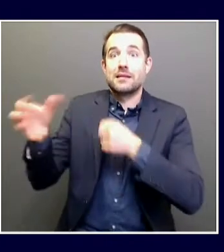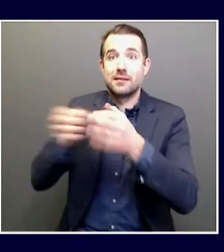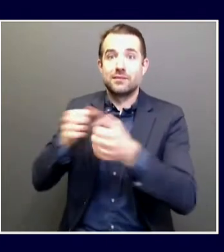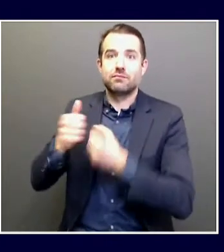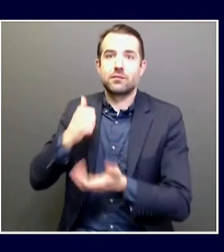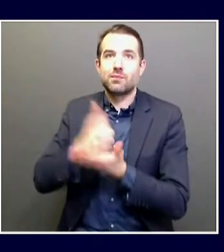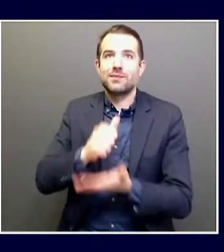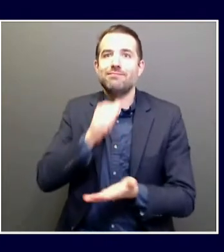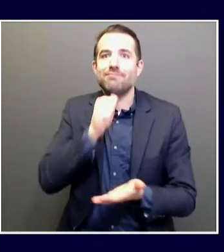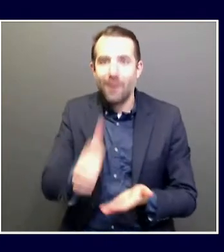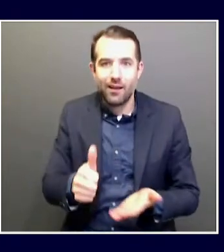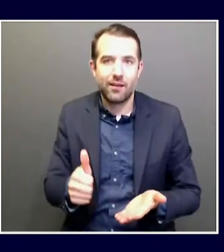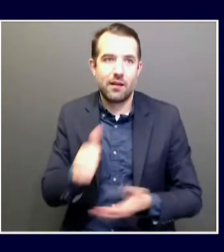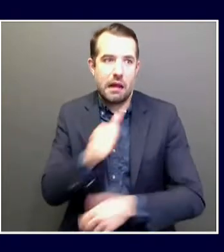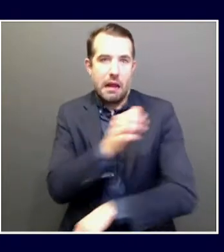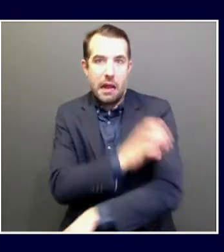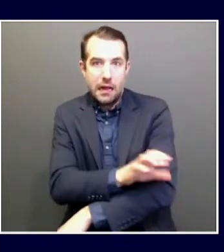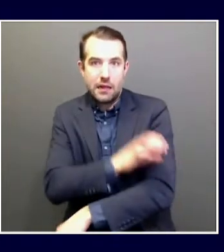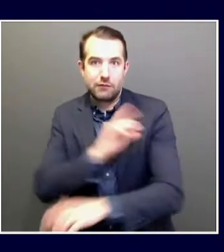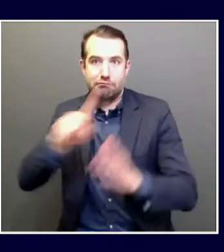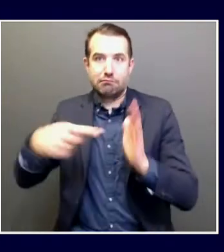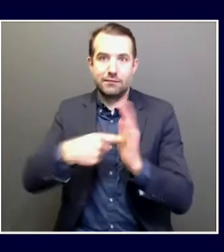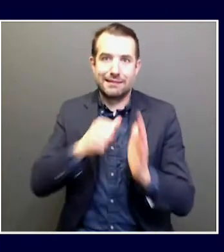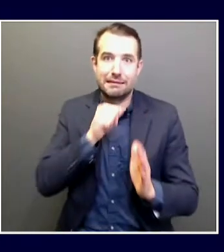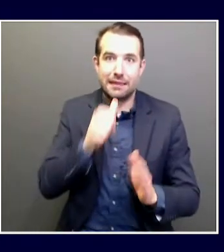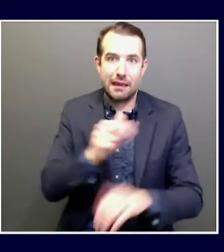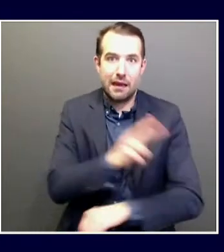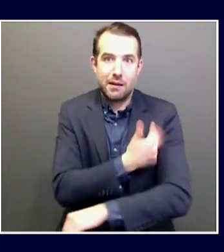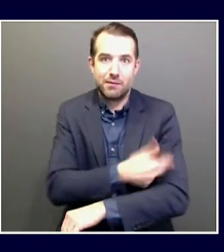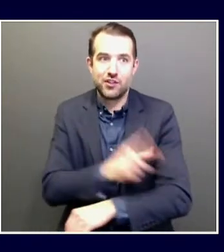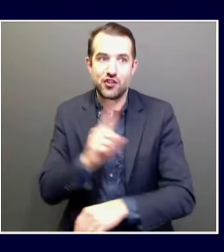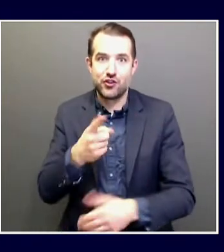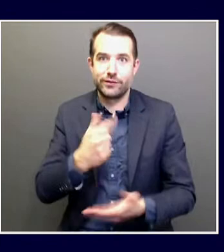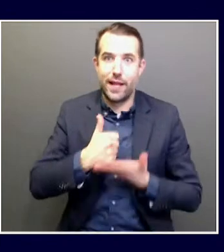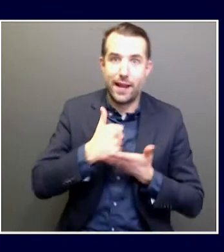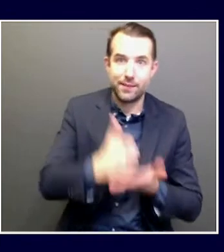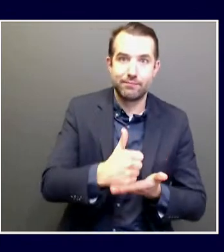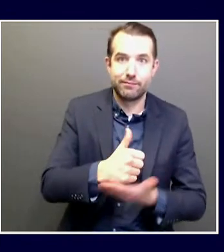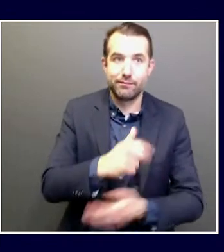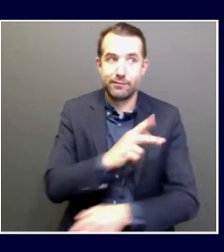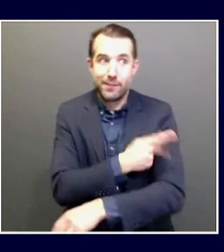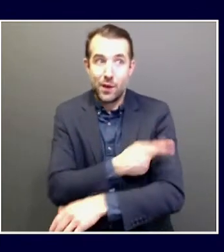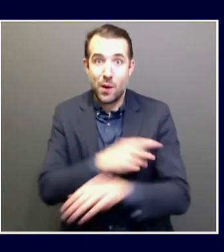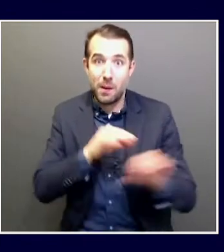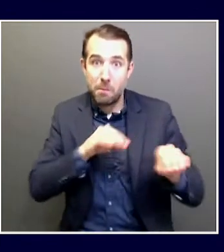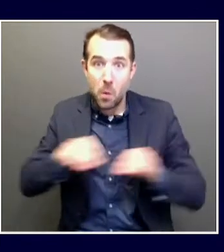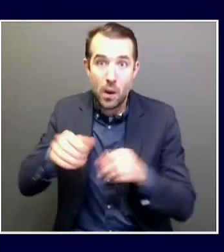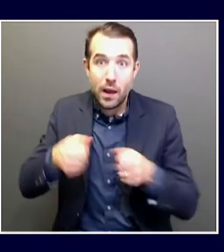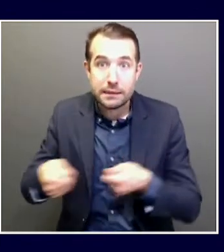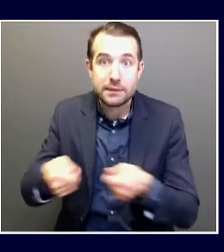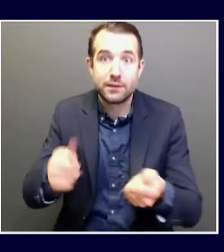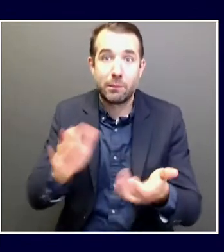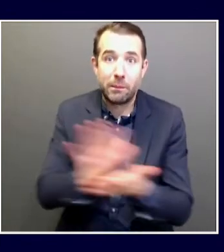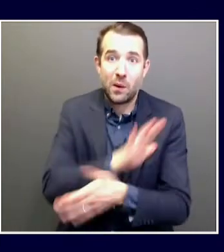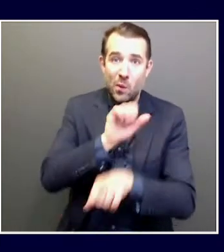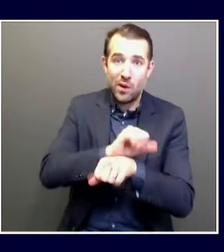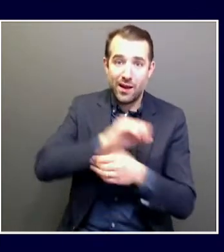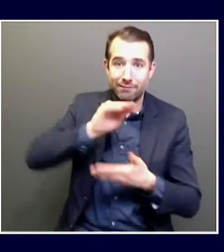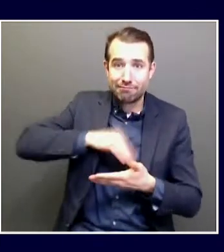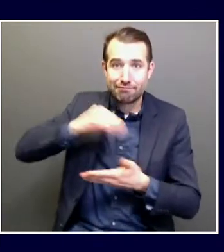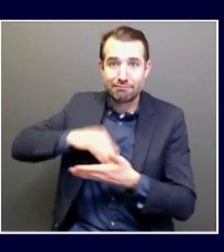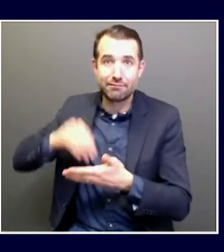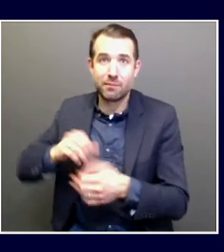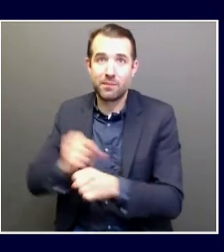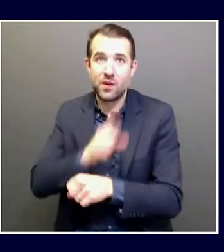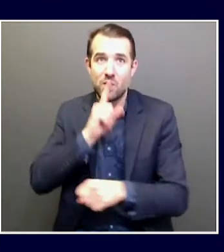roles to take some of the pressure off of hospitals so that healthcare workers in those facilities can focus on providing clinical